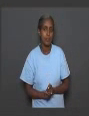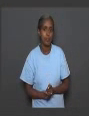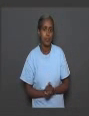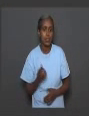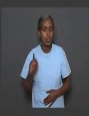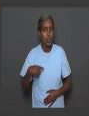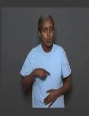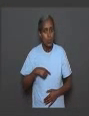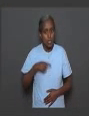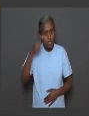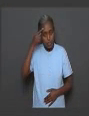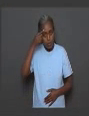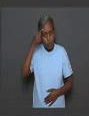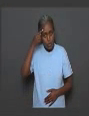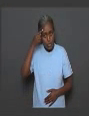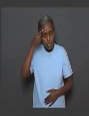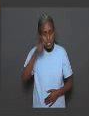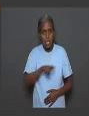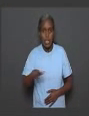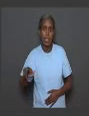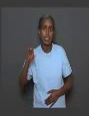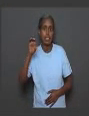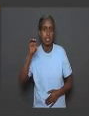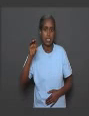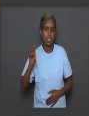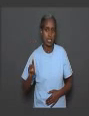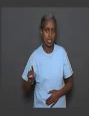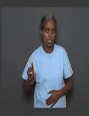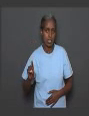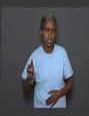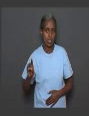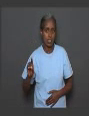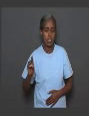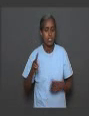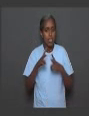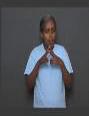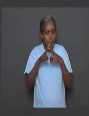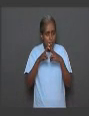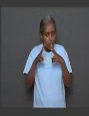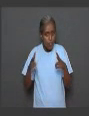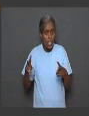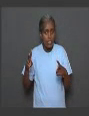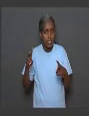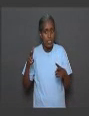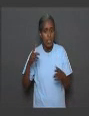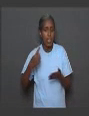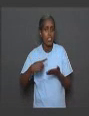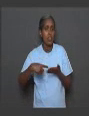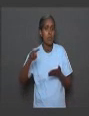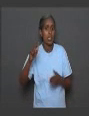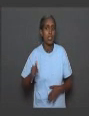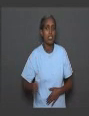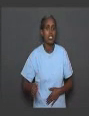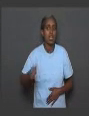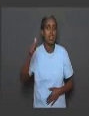We can notice that line CD is very kindly marking the altitude